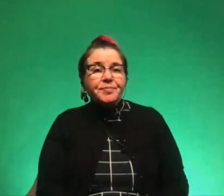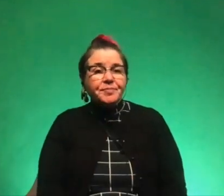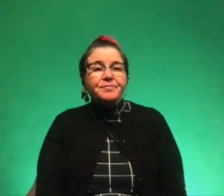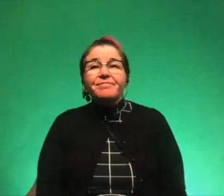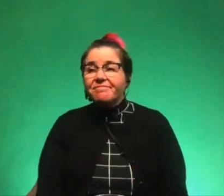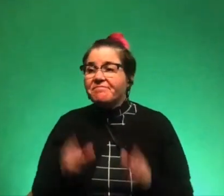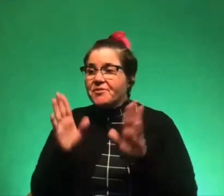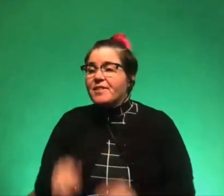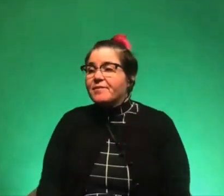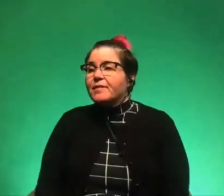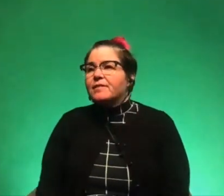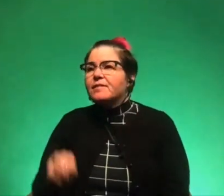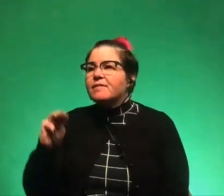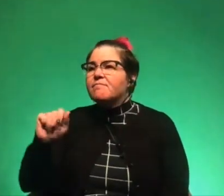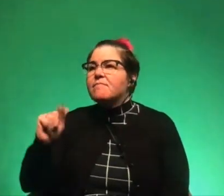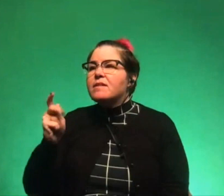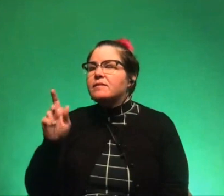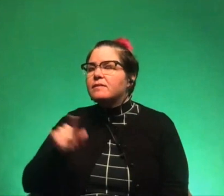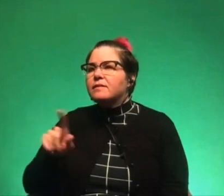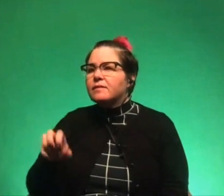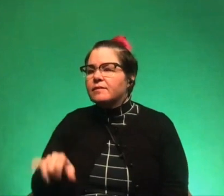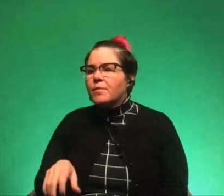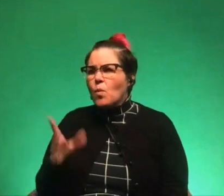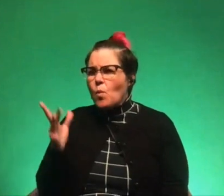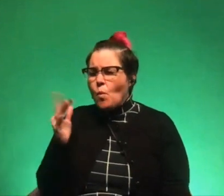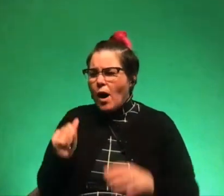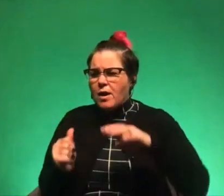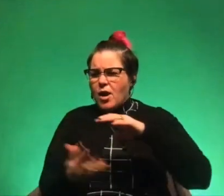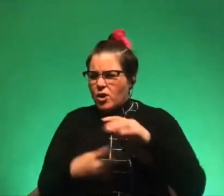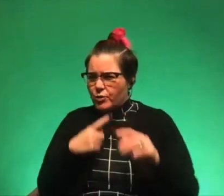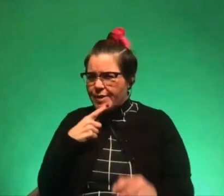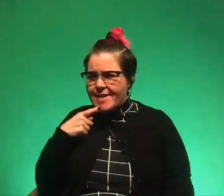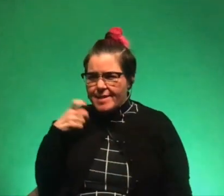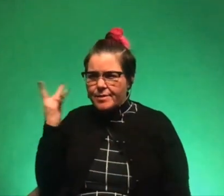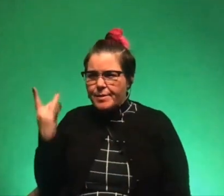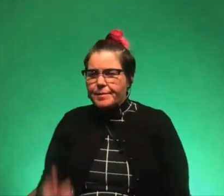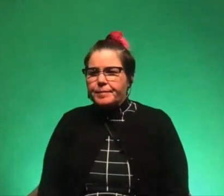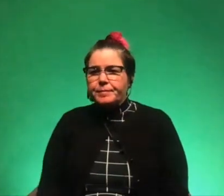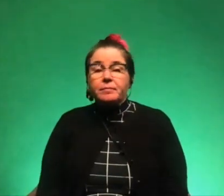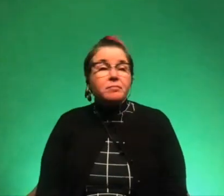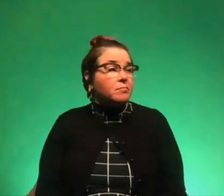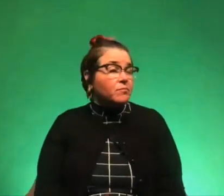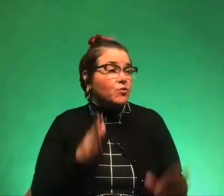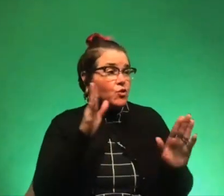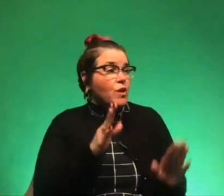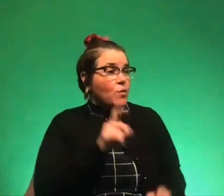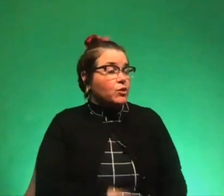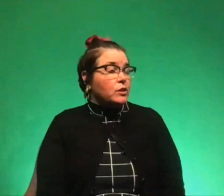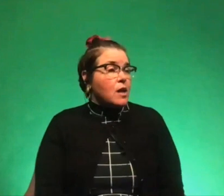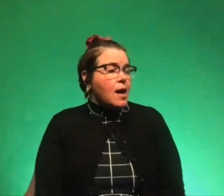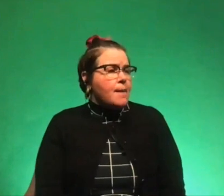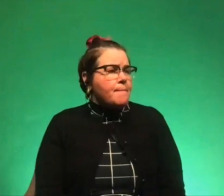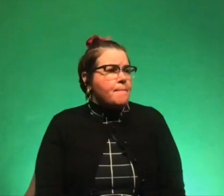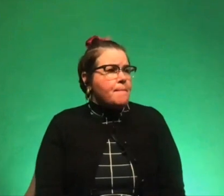Great. Mackenzie would like to know, why is Antarctica so dry? Oh, that's a really great question.